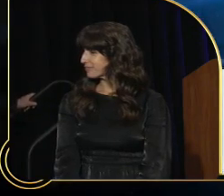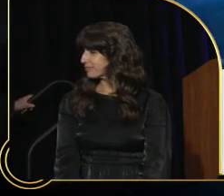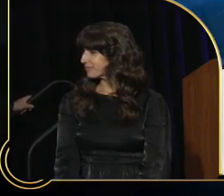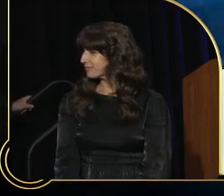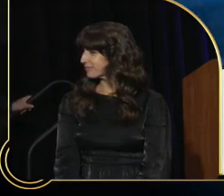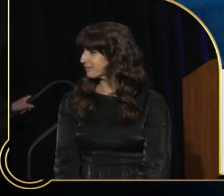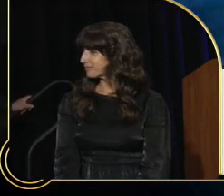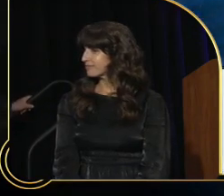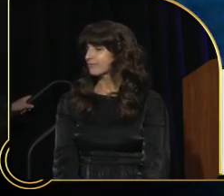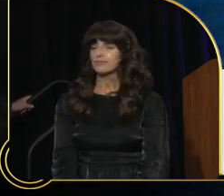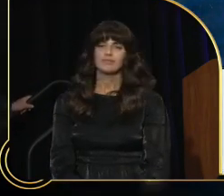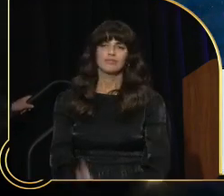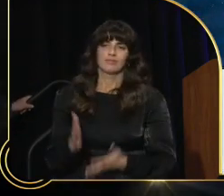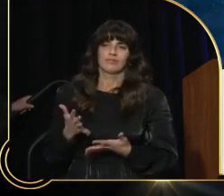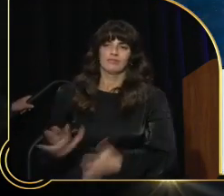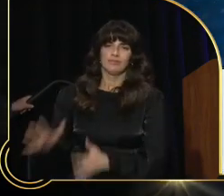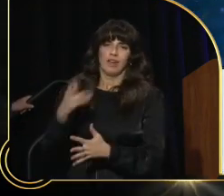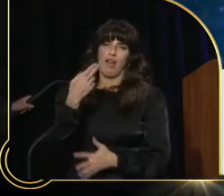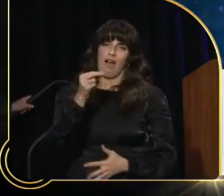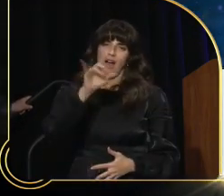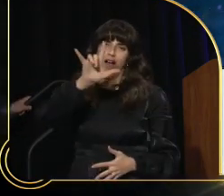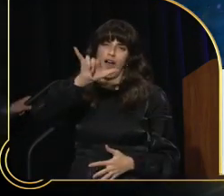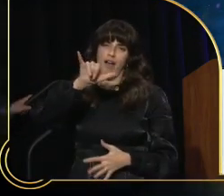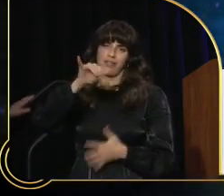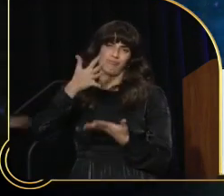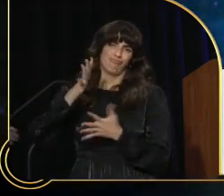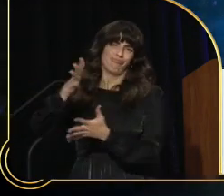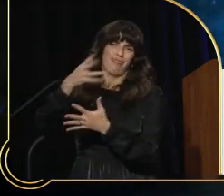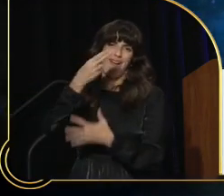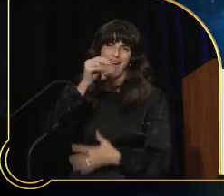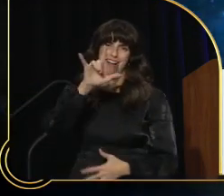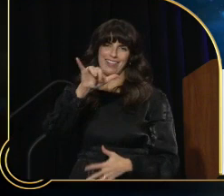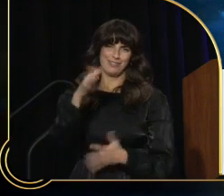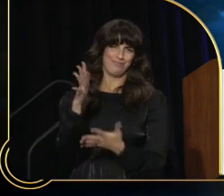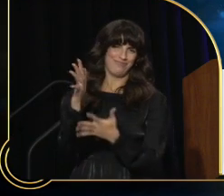Let's just give Holly O'Donnell a big hand.